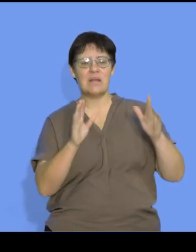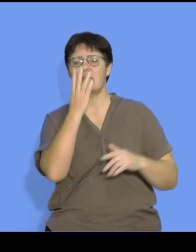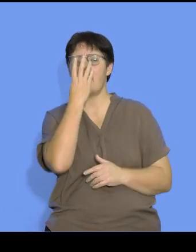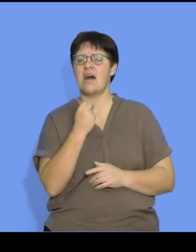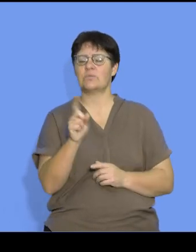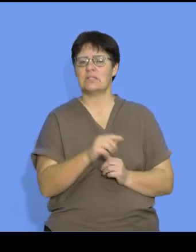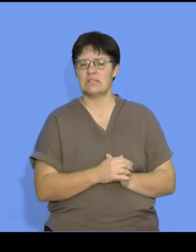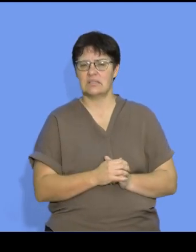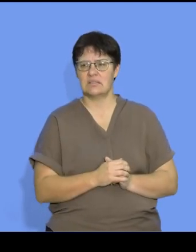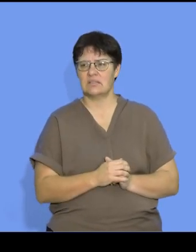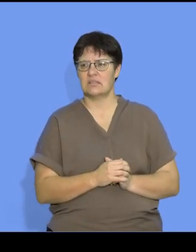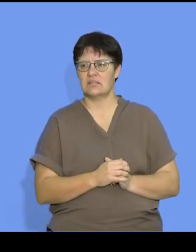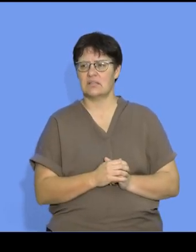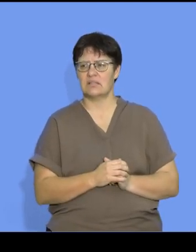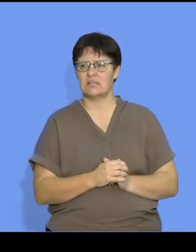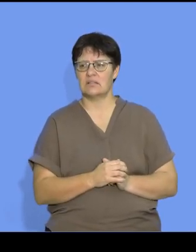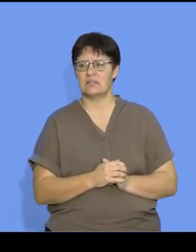me, what will the